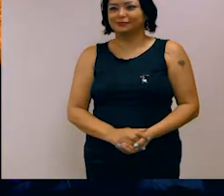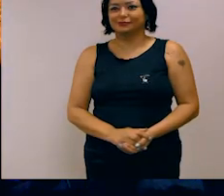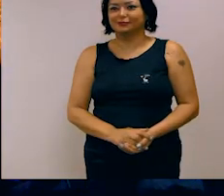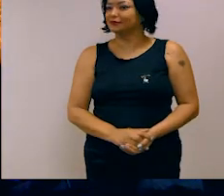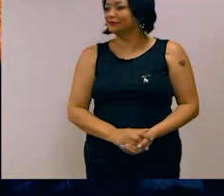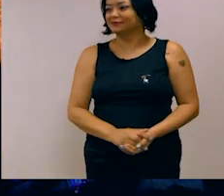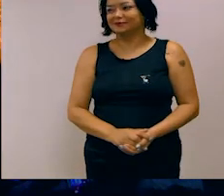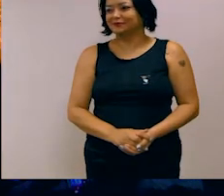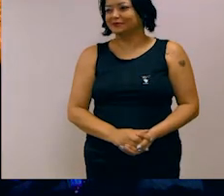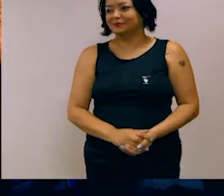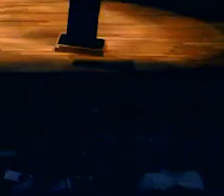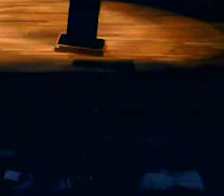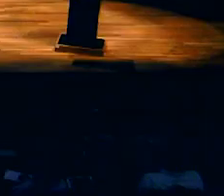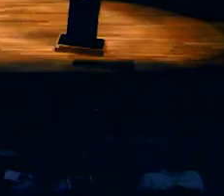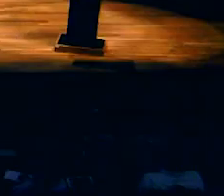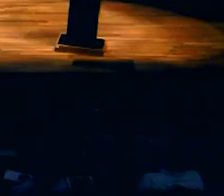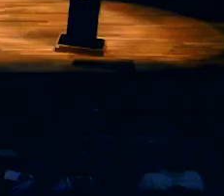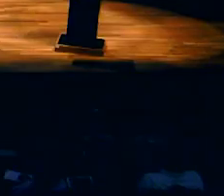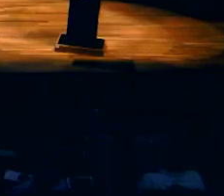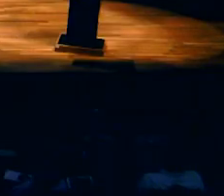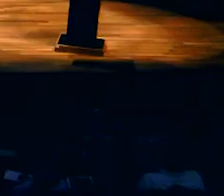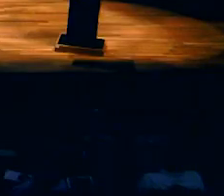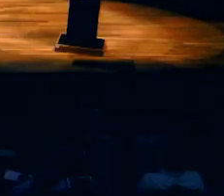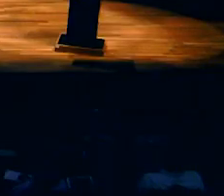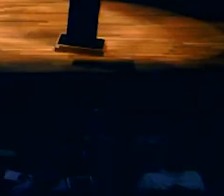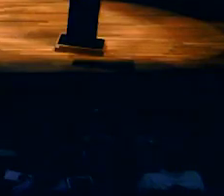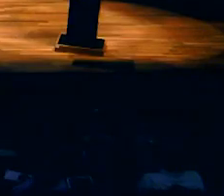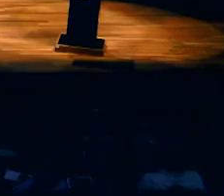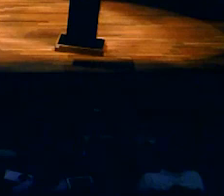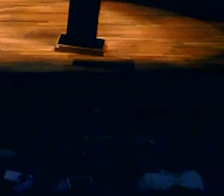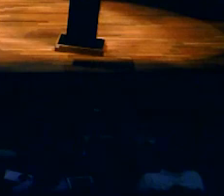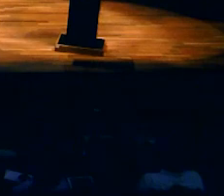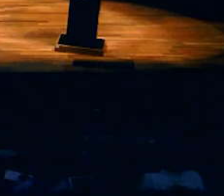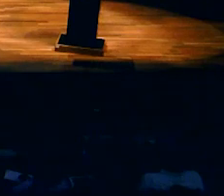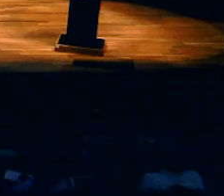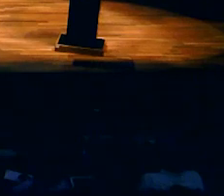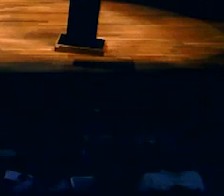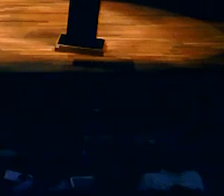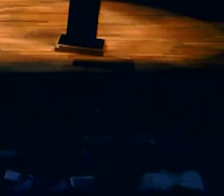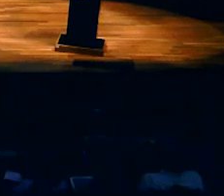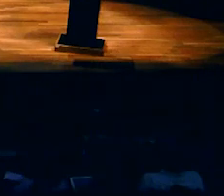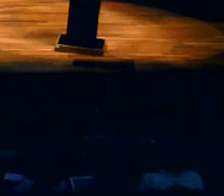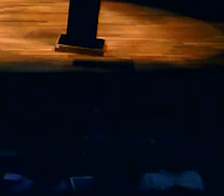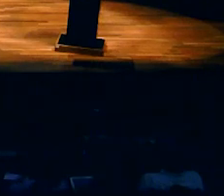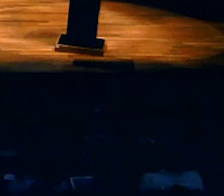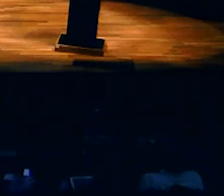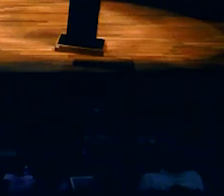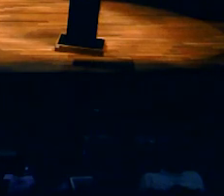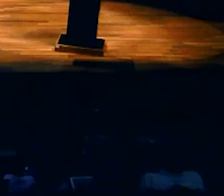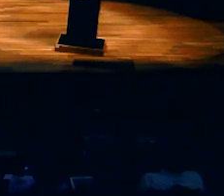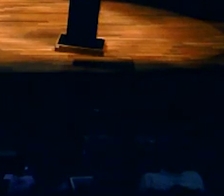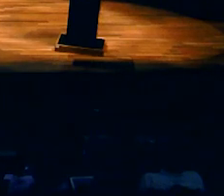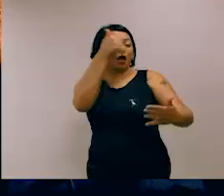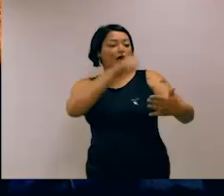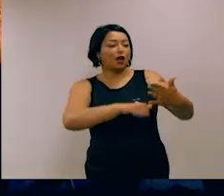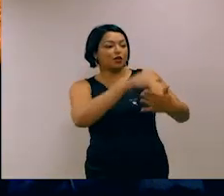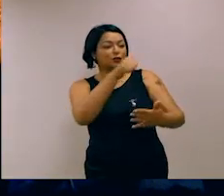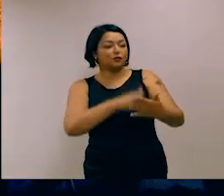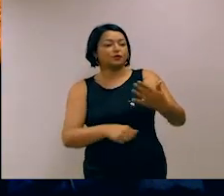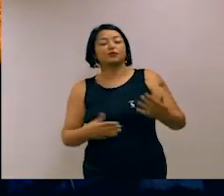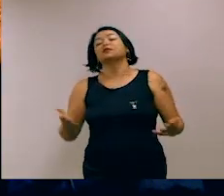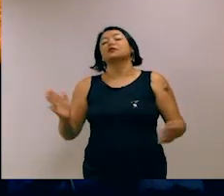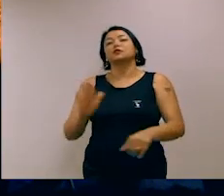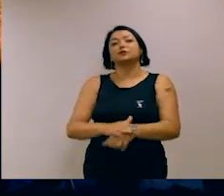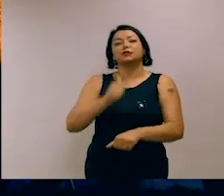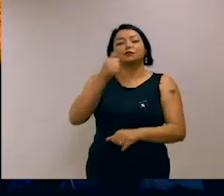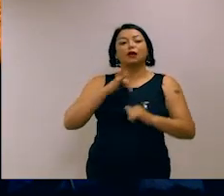results. And from analyzing the results of this experiment, we saw that there are 20% more young